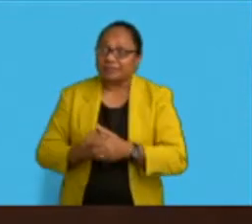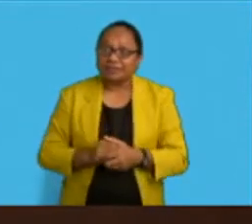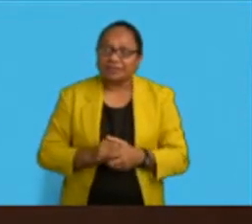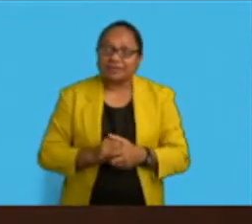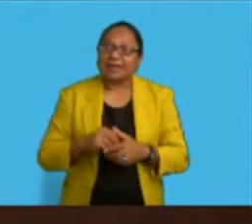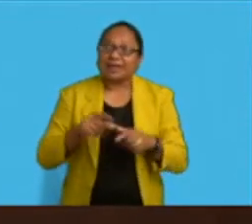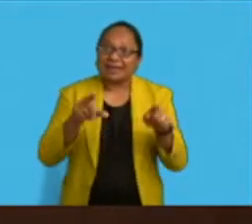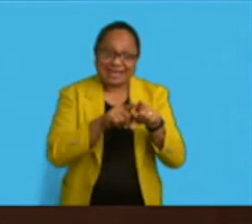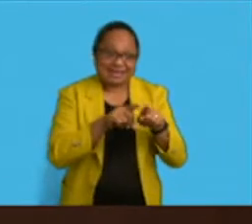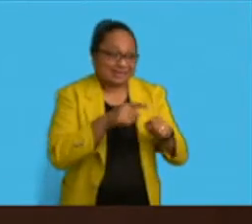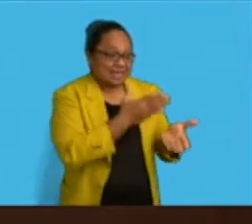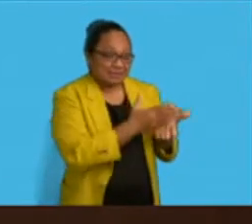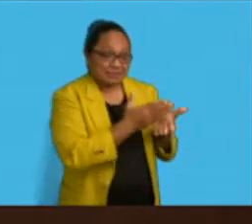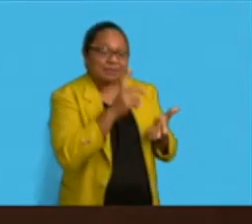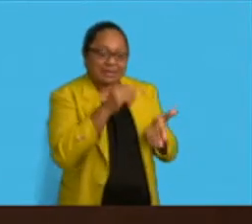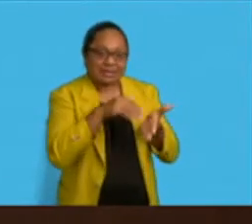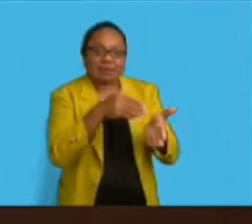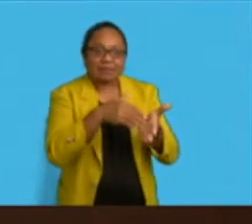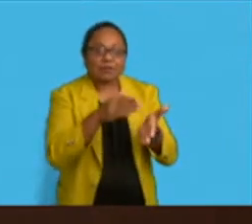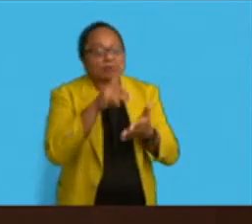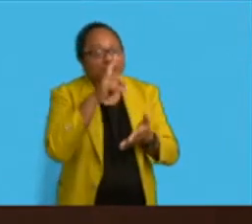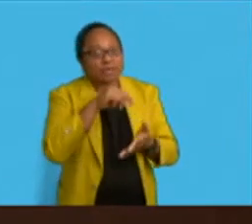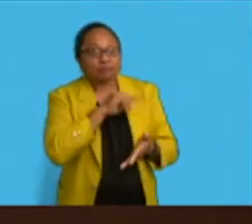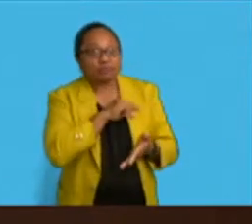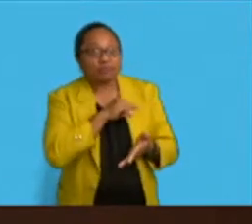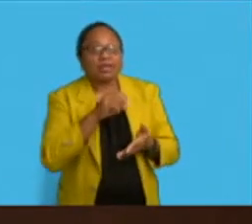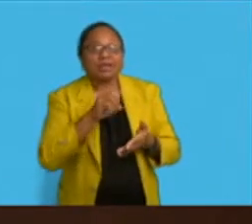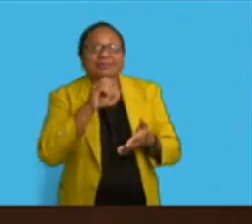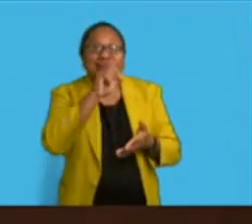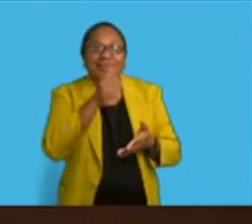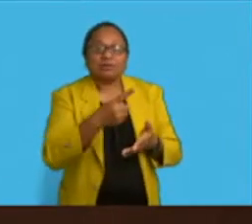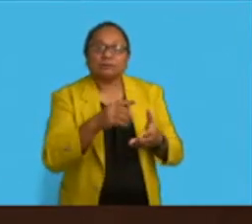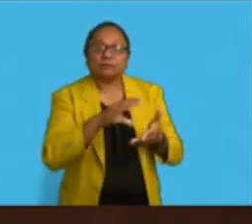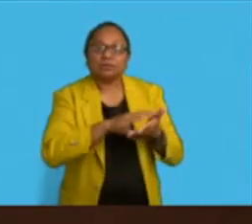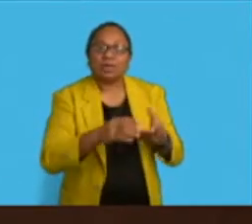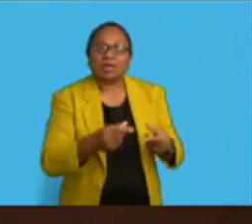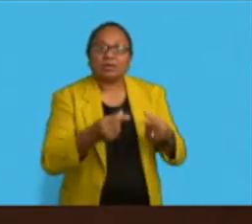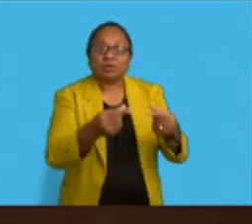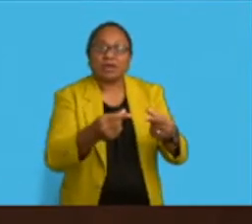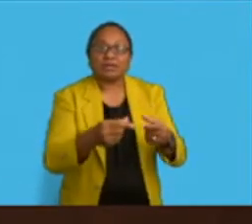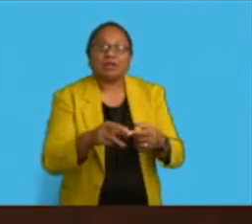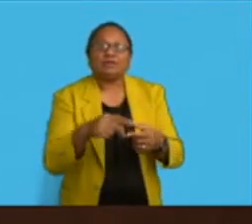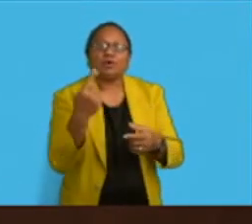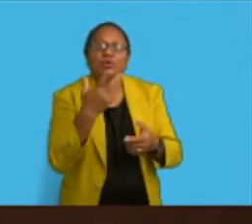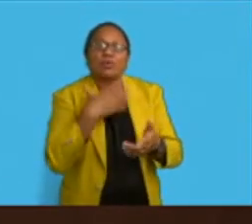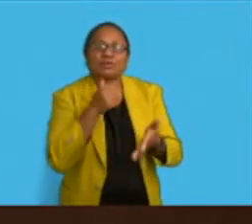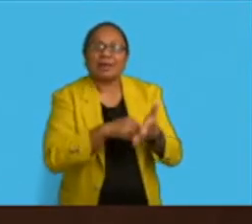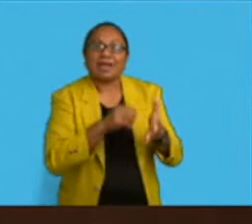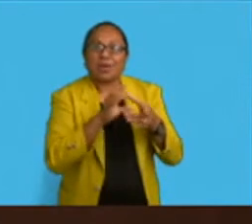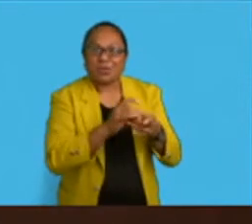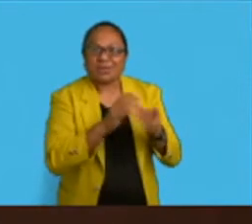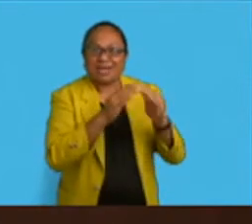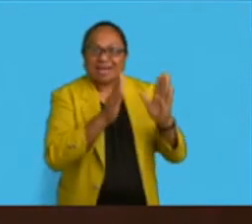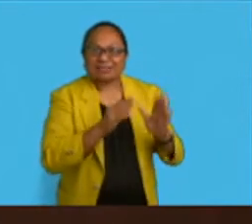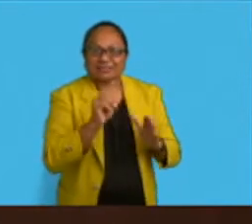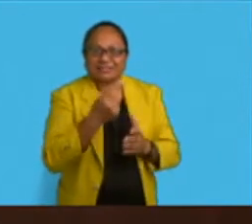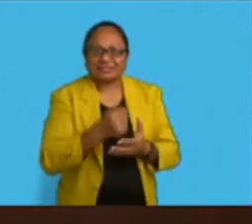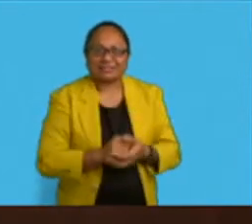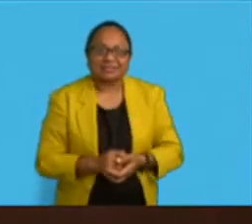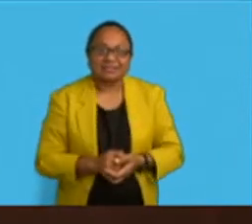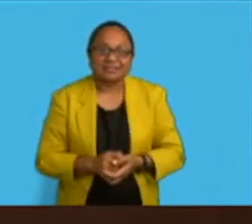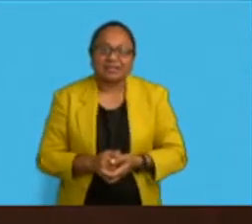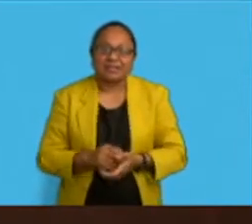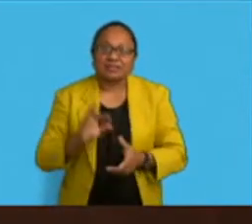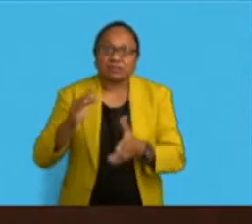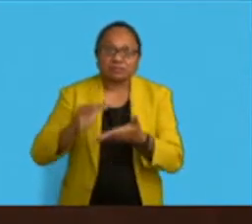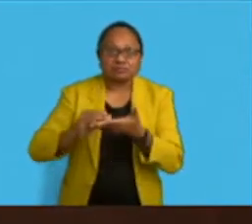such as FNPF, can also qualify for the $10,000 grant under the First Home Buyer Program. To simultaneously increase the